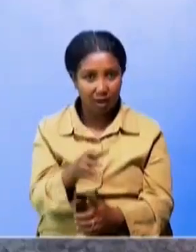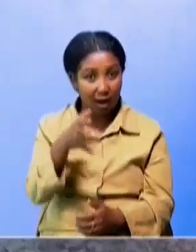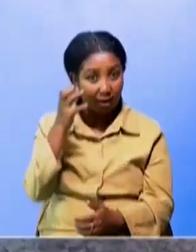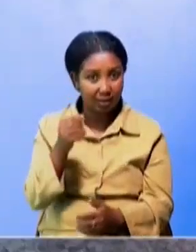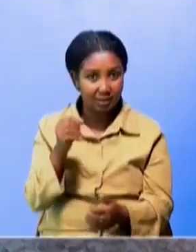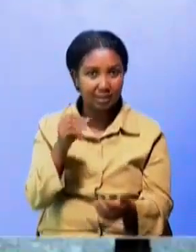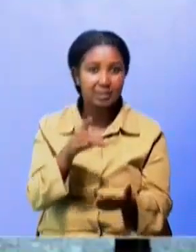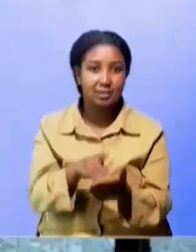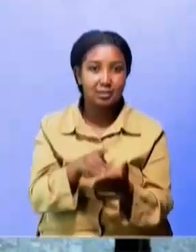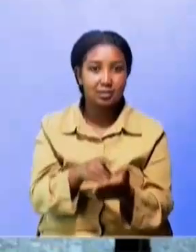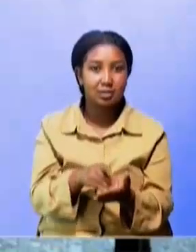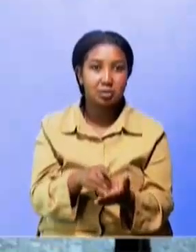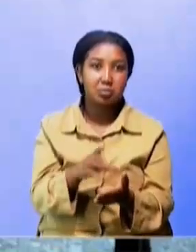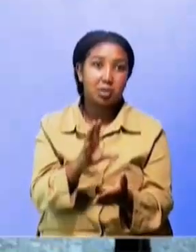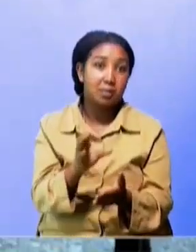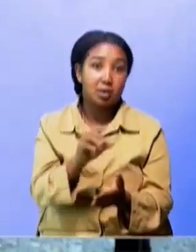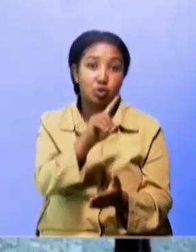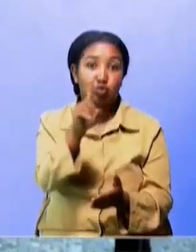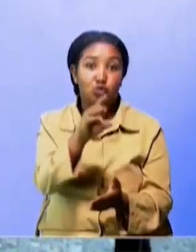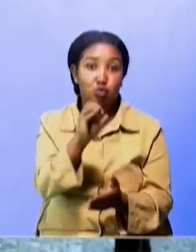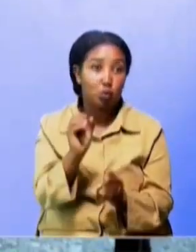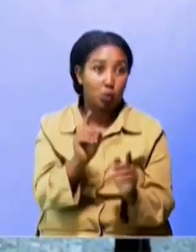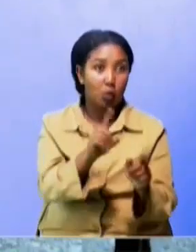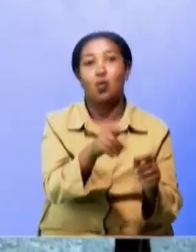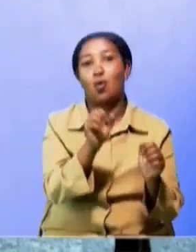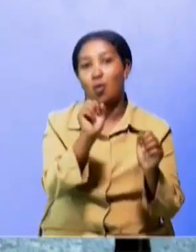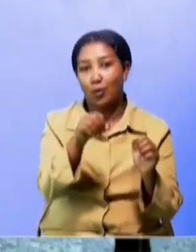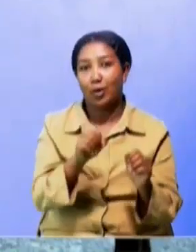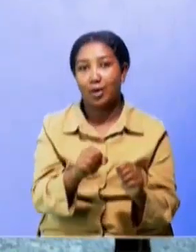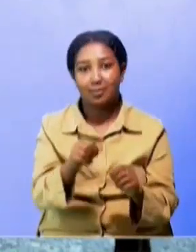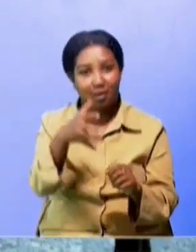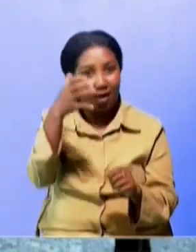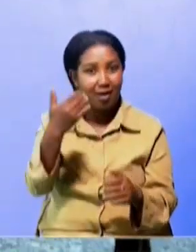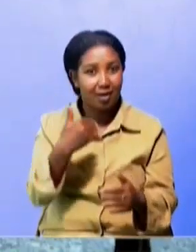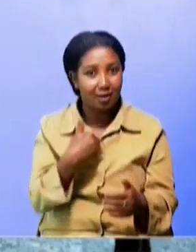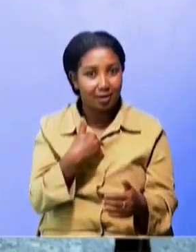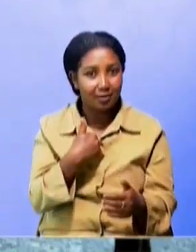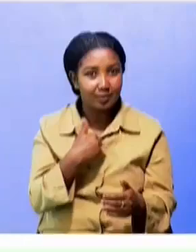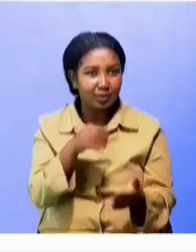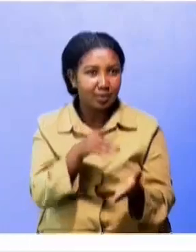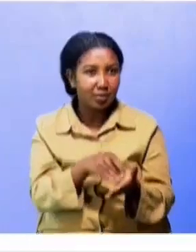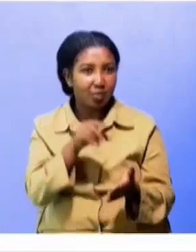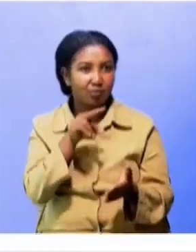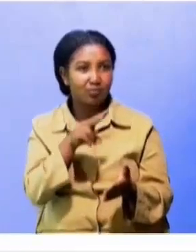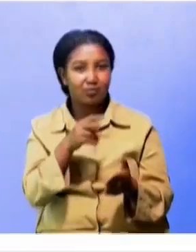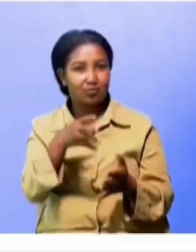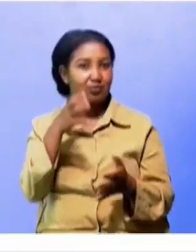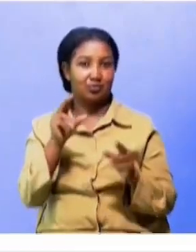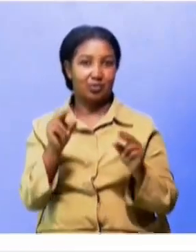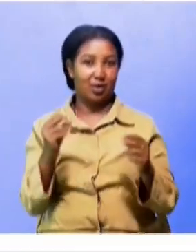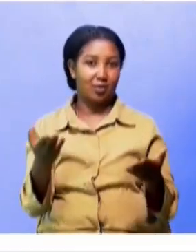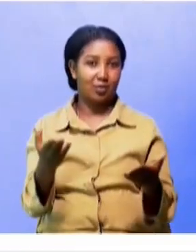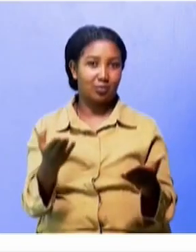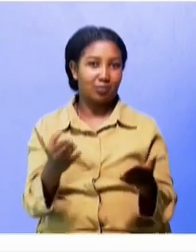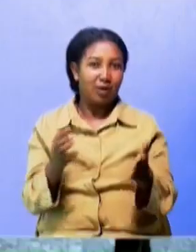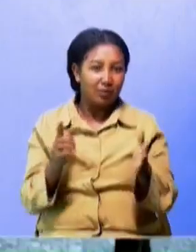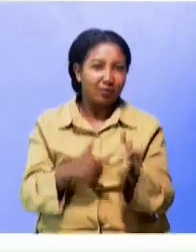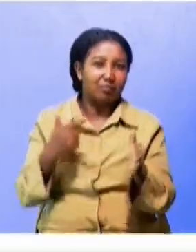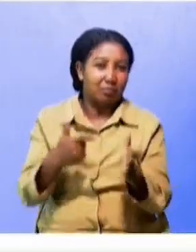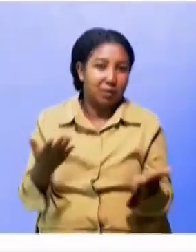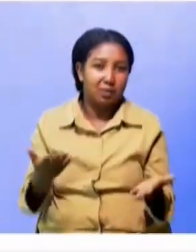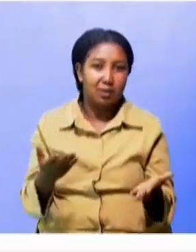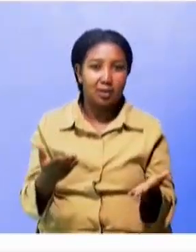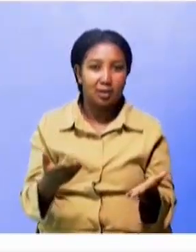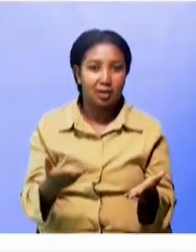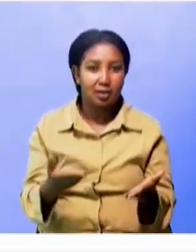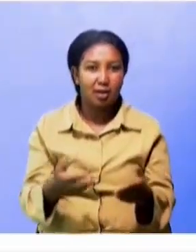Unless you are going to the zoo, you may not have a chance to see this one. So hardly ever. Look now, this is a main verb. Well,